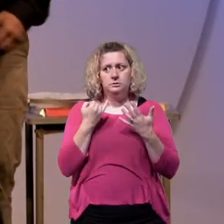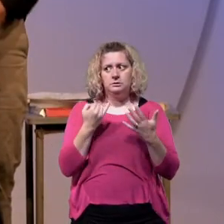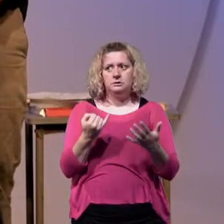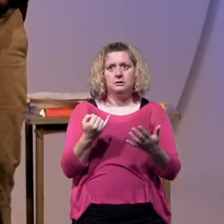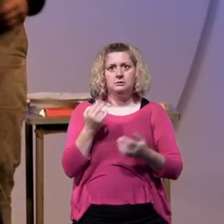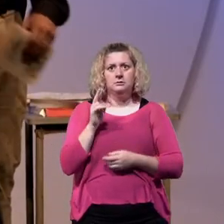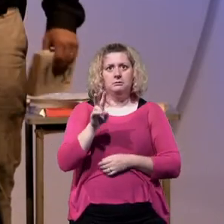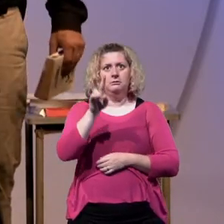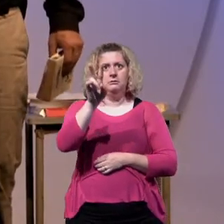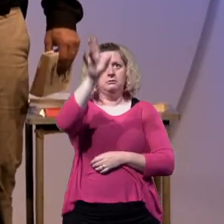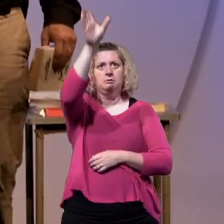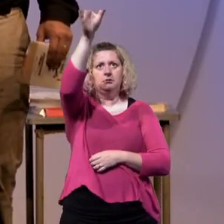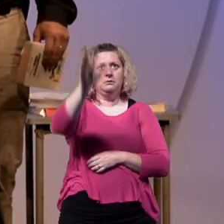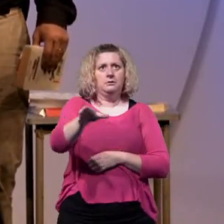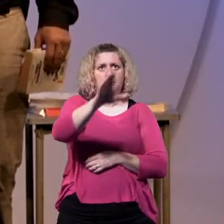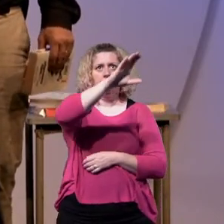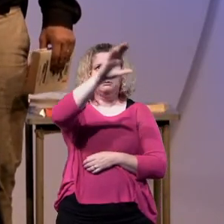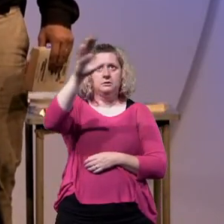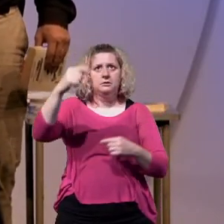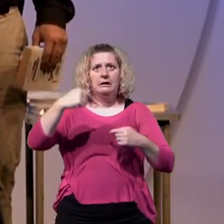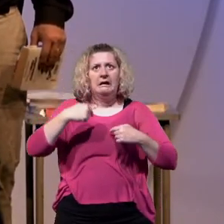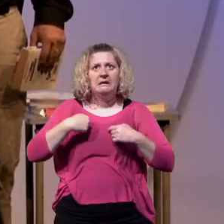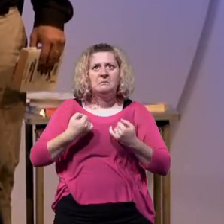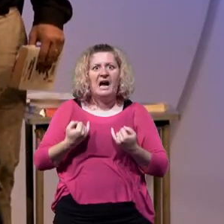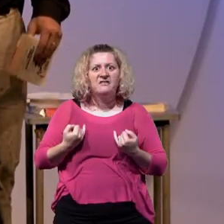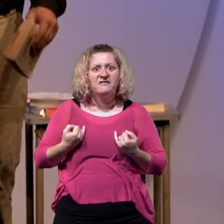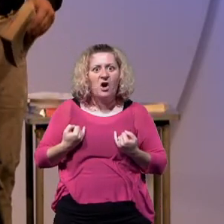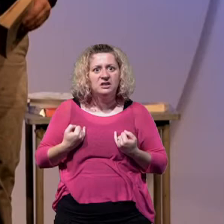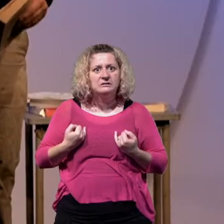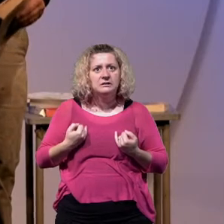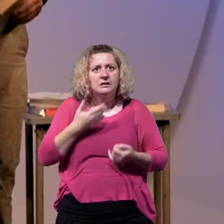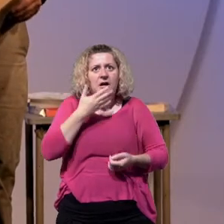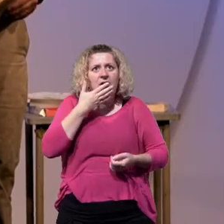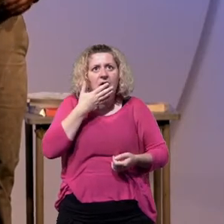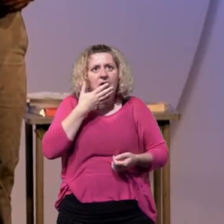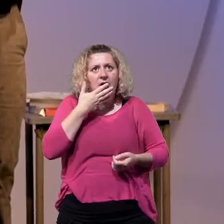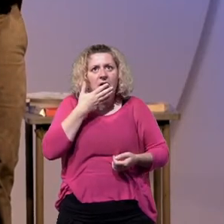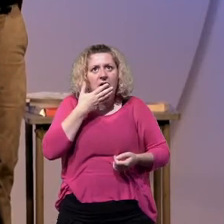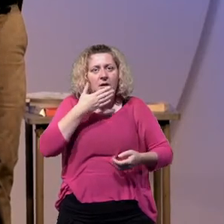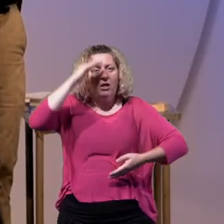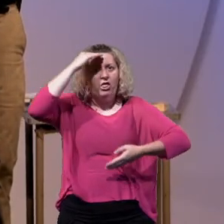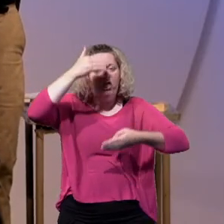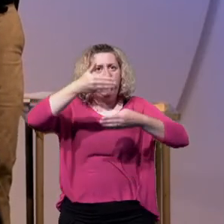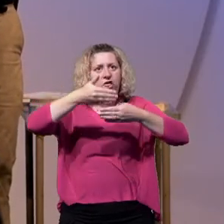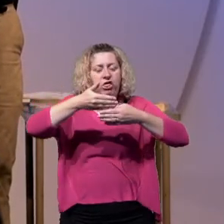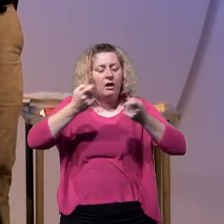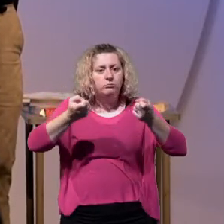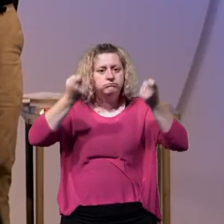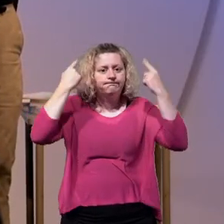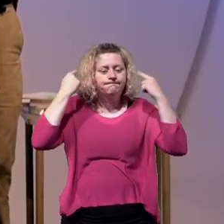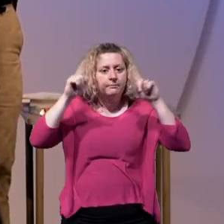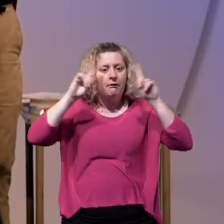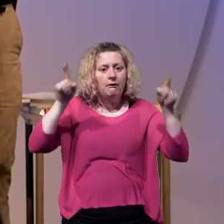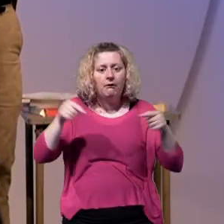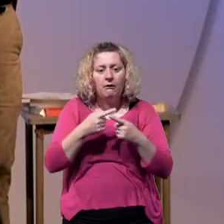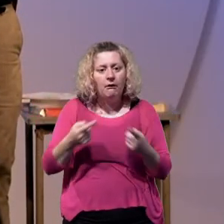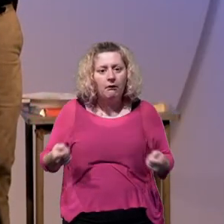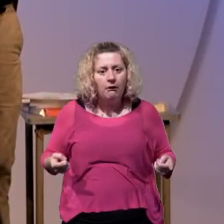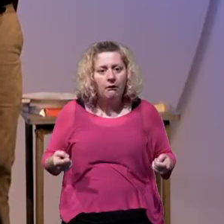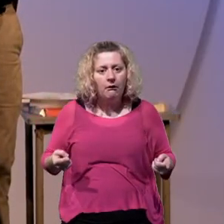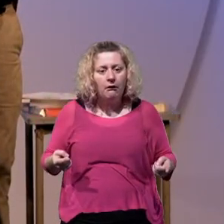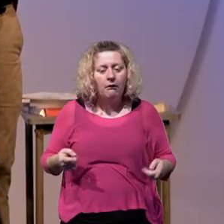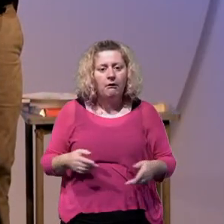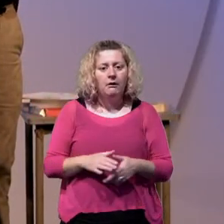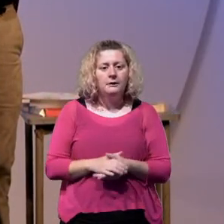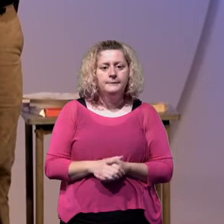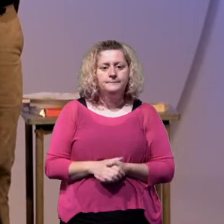understand what's going on, and he's told it's your fault, he died for your sin. But he's totally blind, he cannot see it.